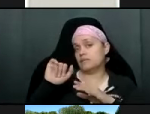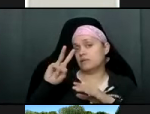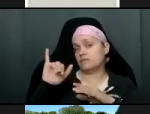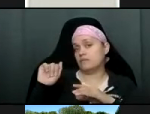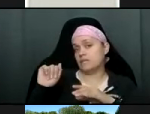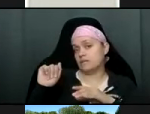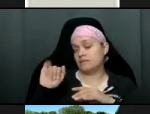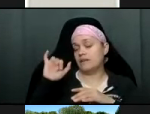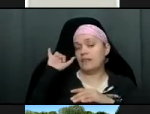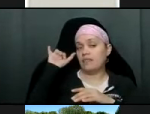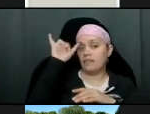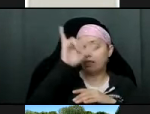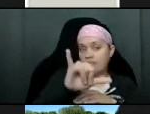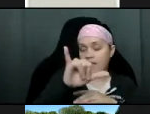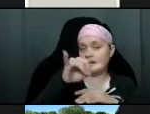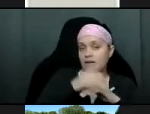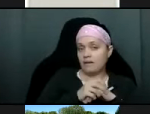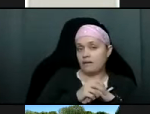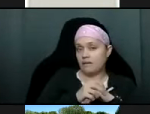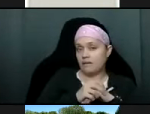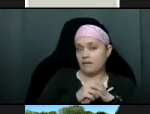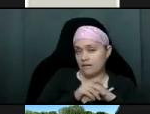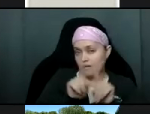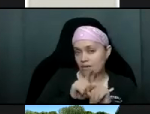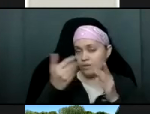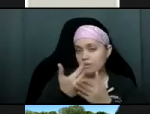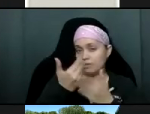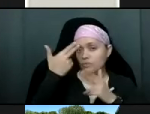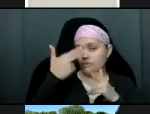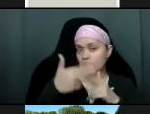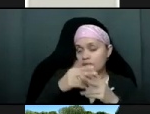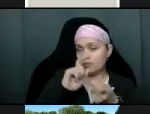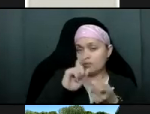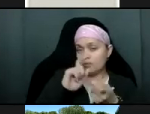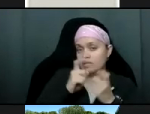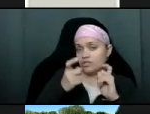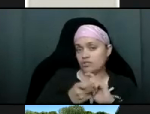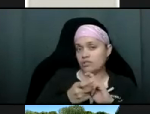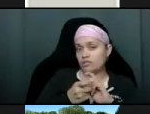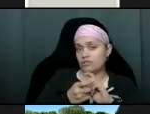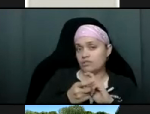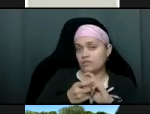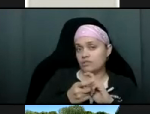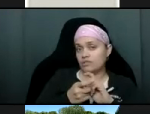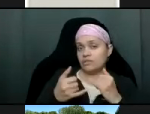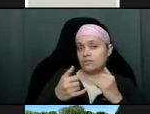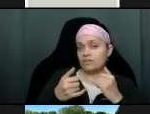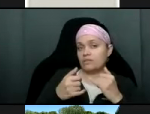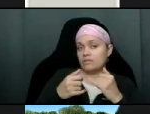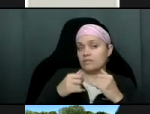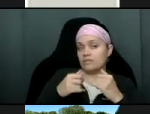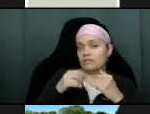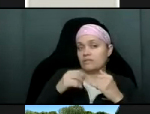That place too has a new name. Well, changed the name a long while ago. That is Jakarta now, the capital city